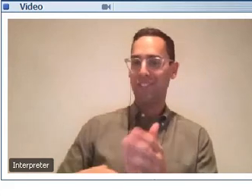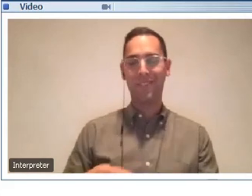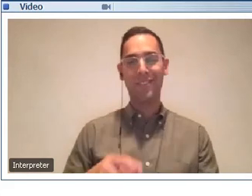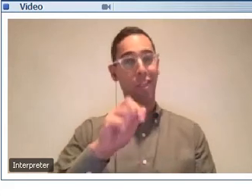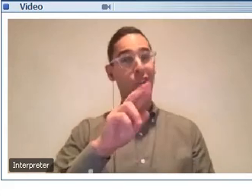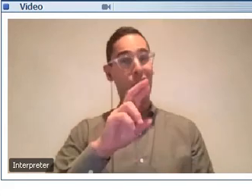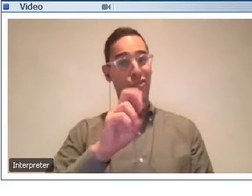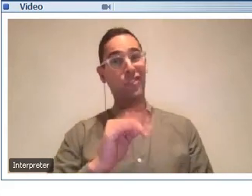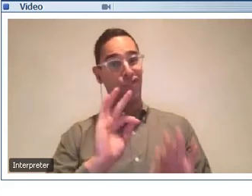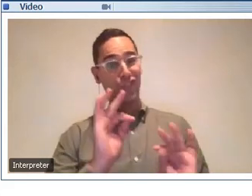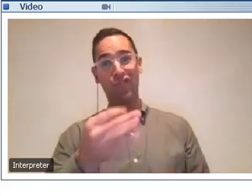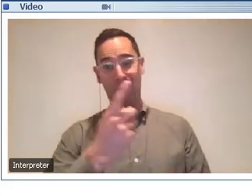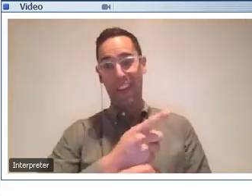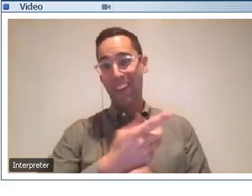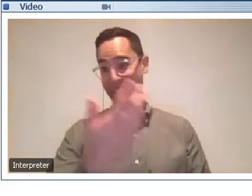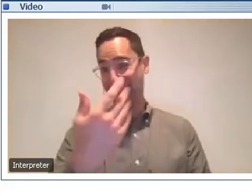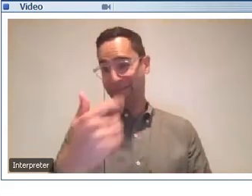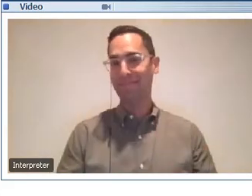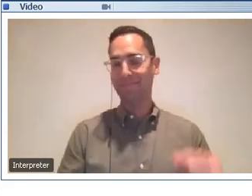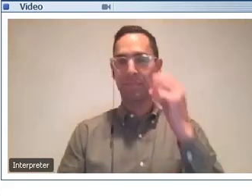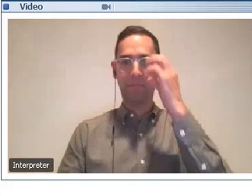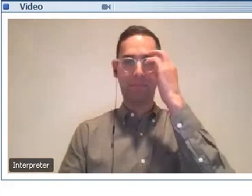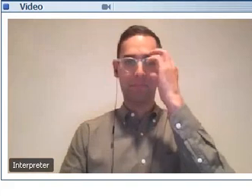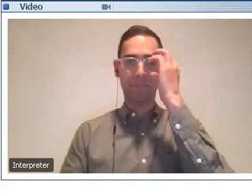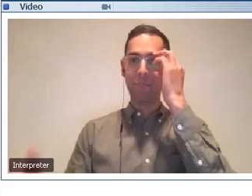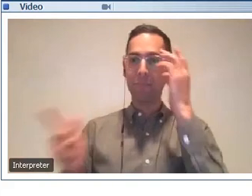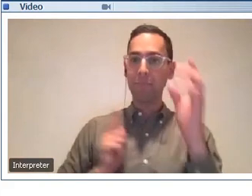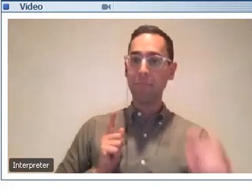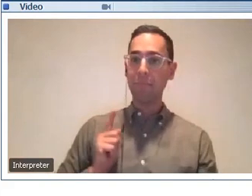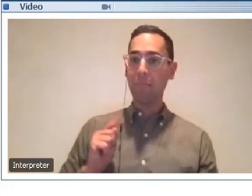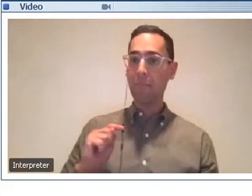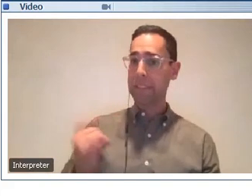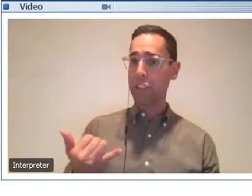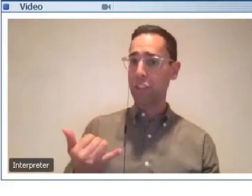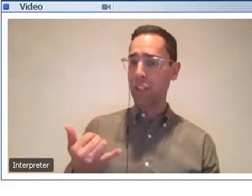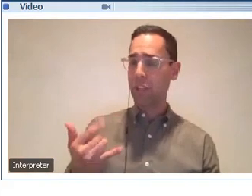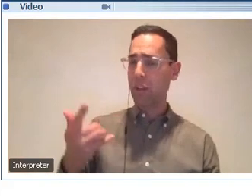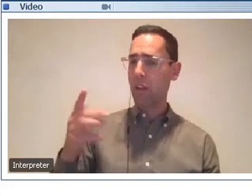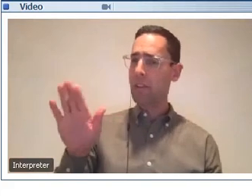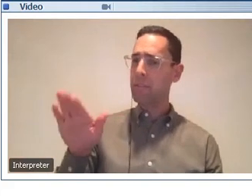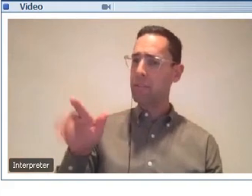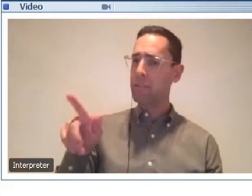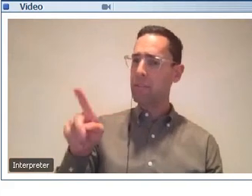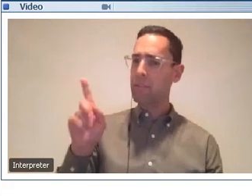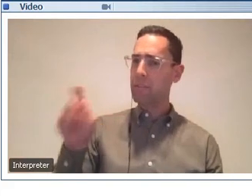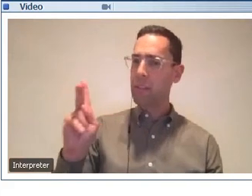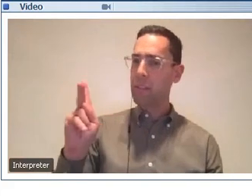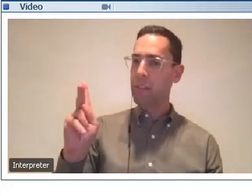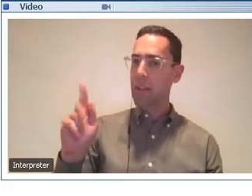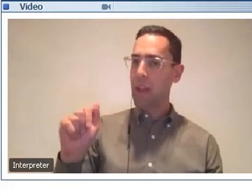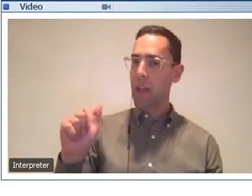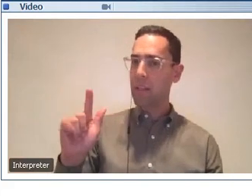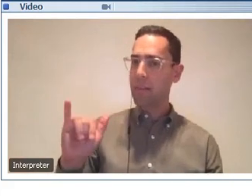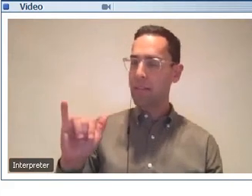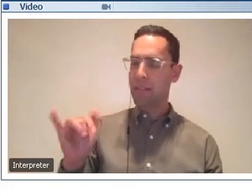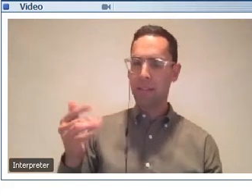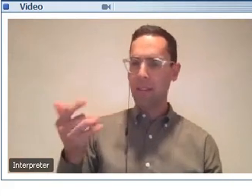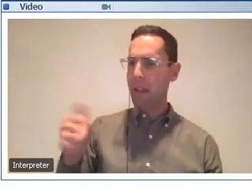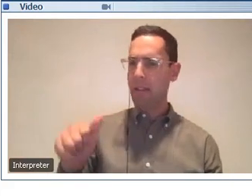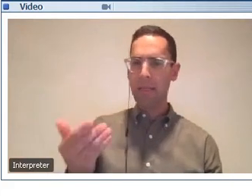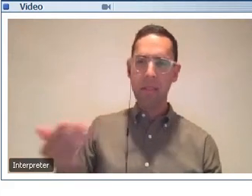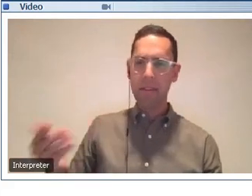Yep. And Callie, were there things when you were putting this paper together and